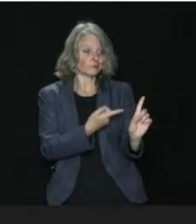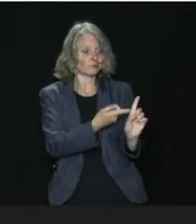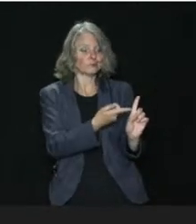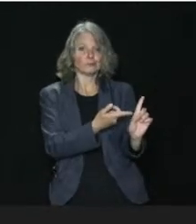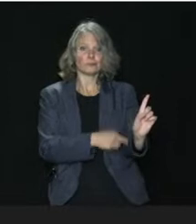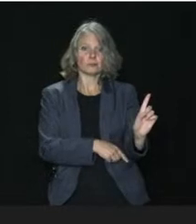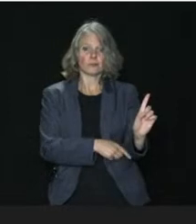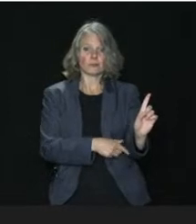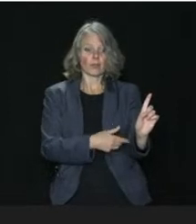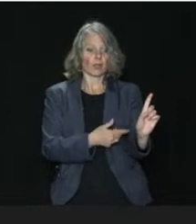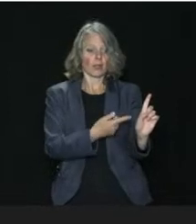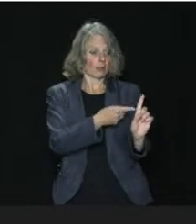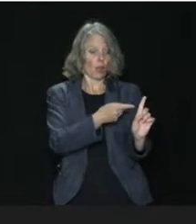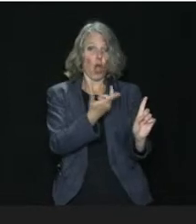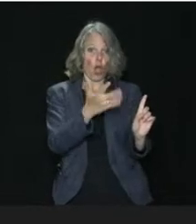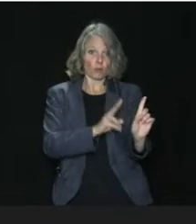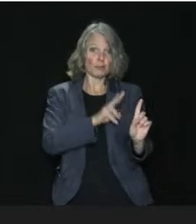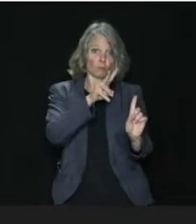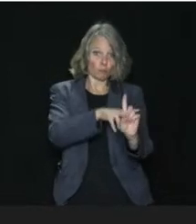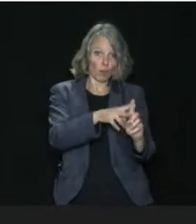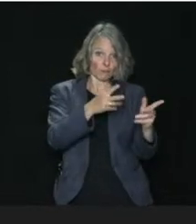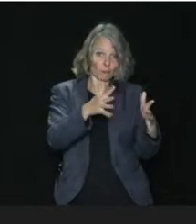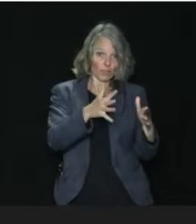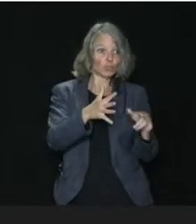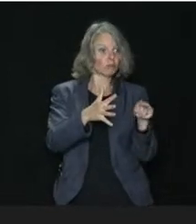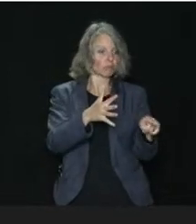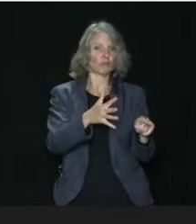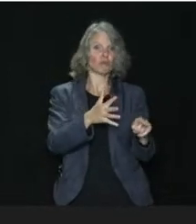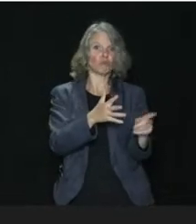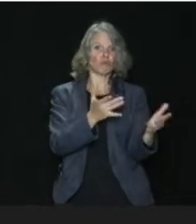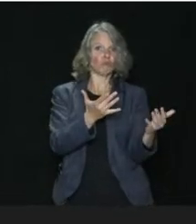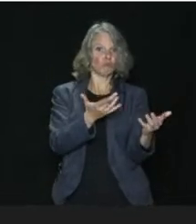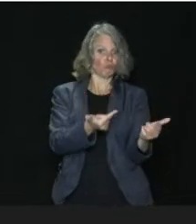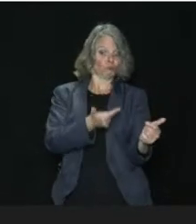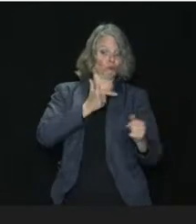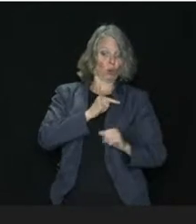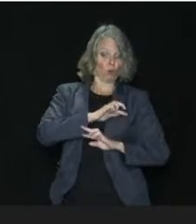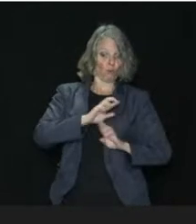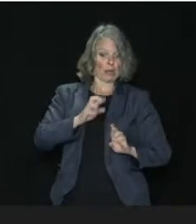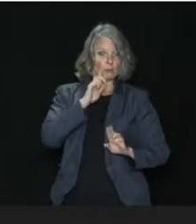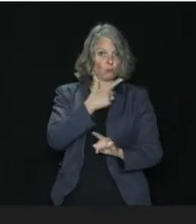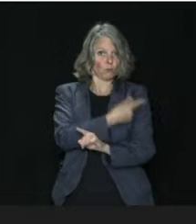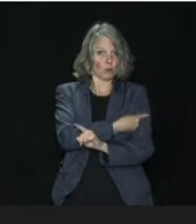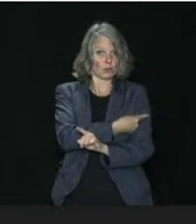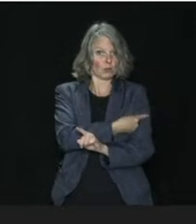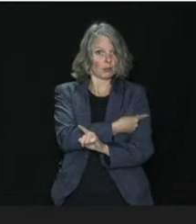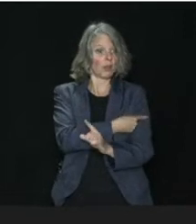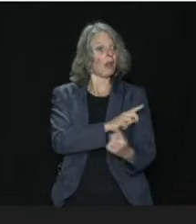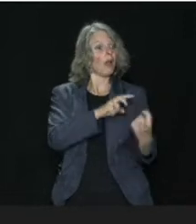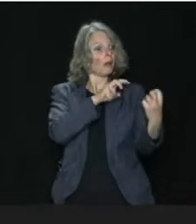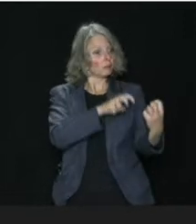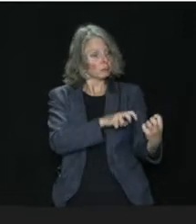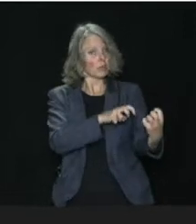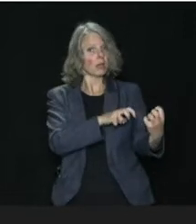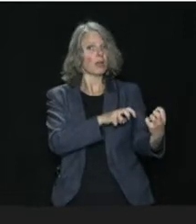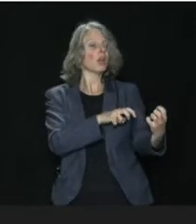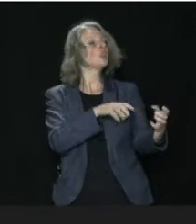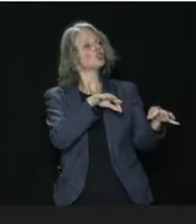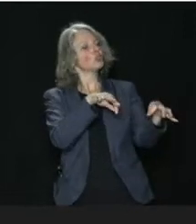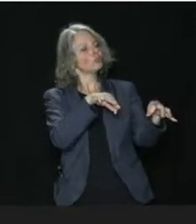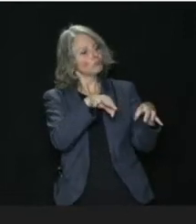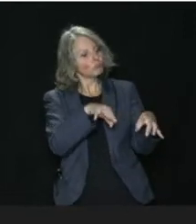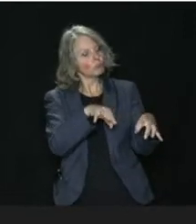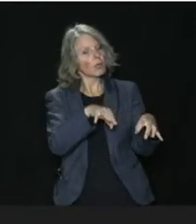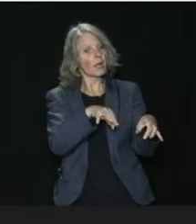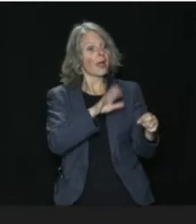has an appointment already for a vaccination, they should ensure that the public health authorities